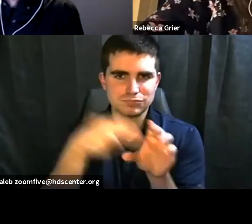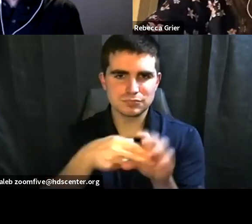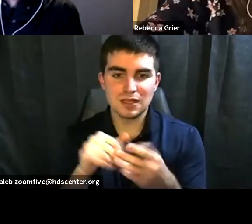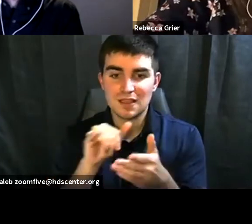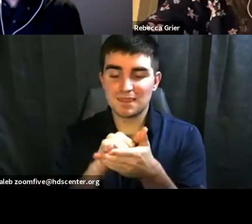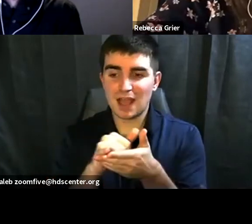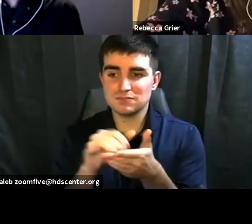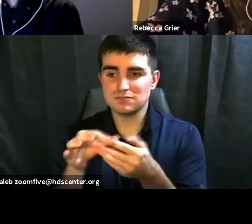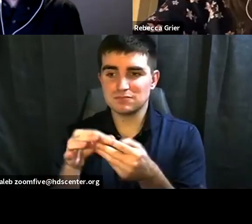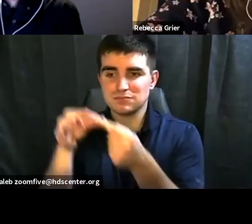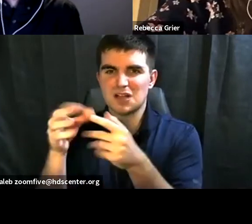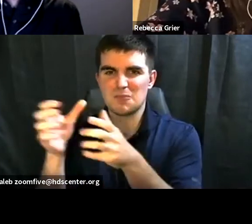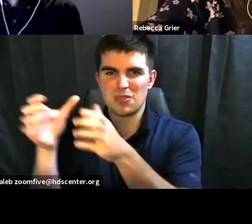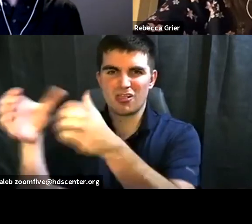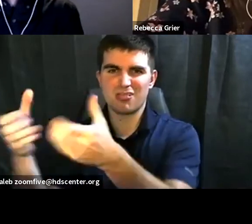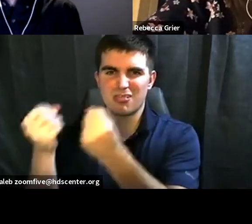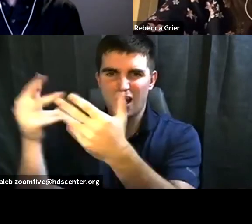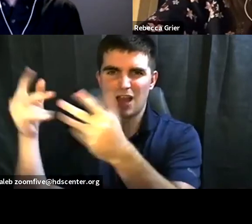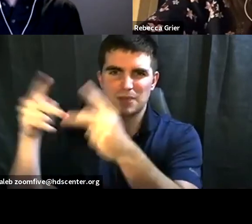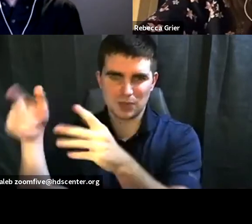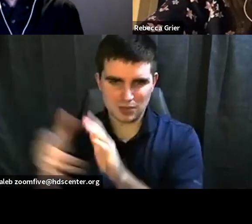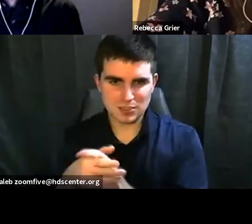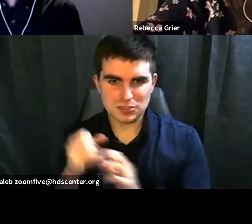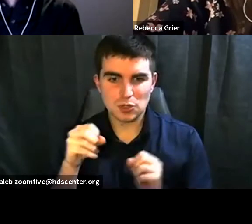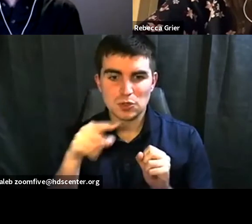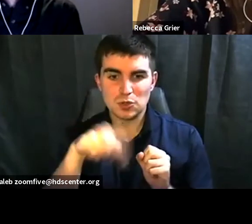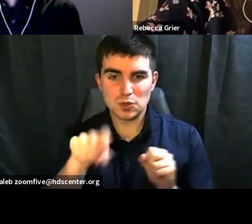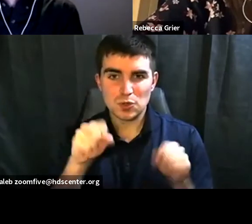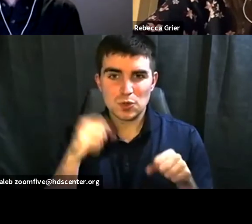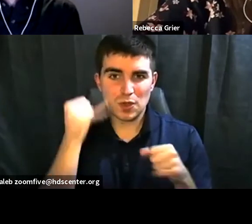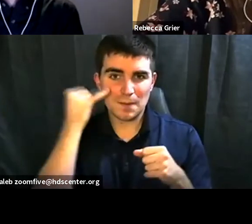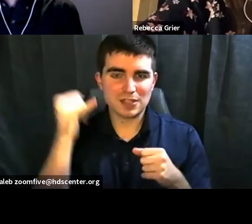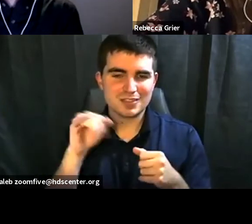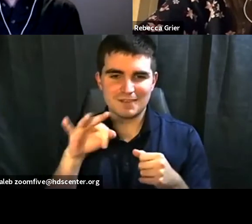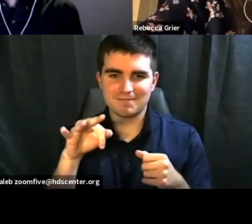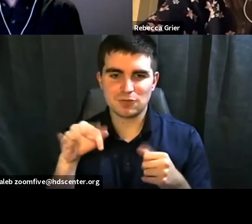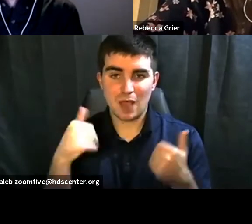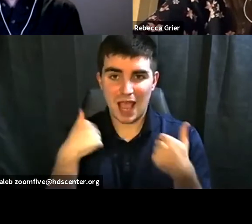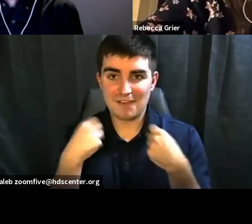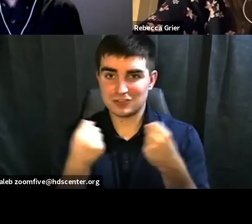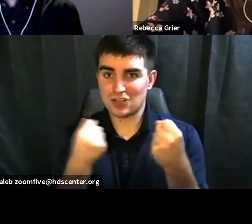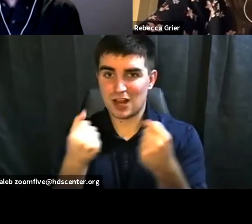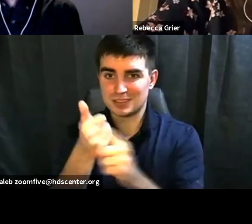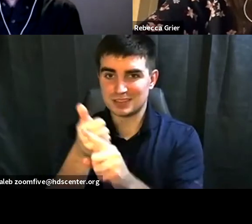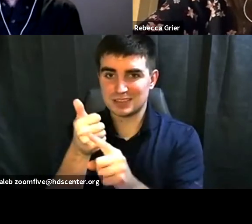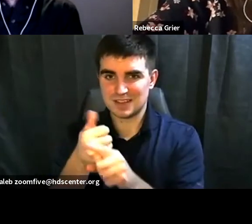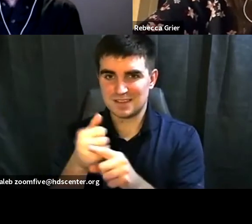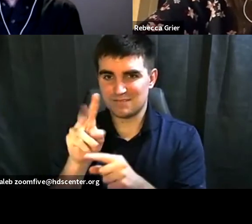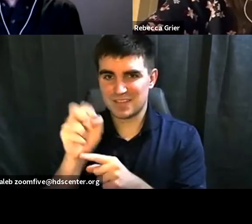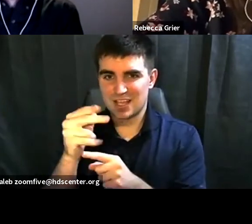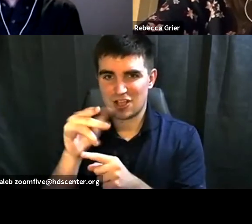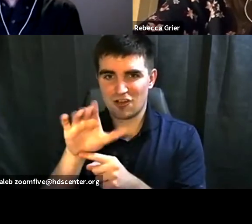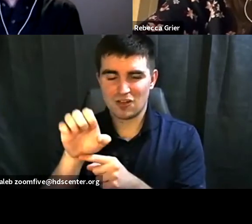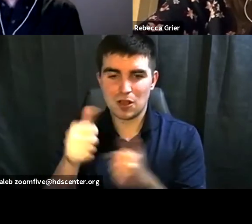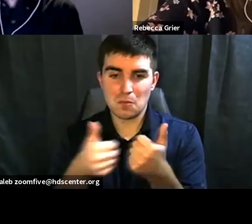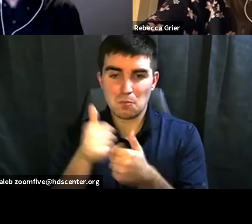portion of the population. So if you can imagine, if you have an autonomous vehicle, the most common means of tying